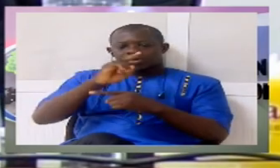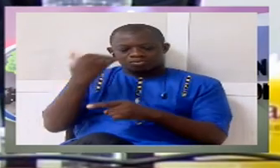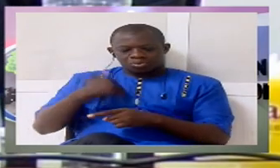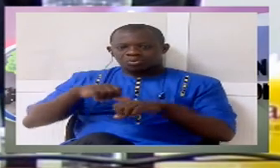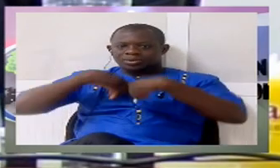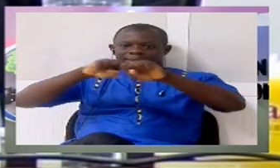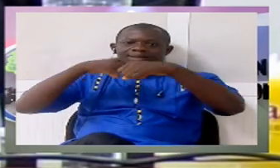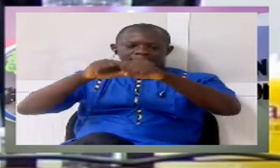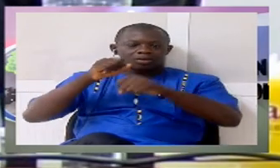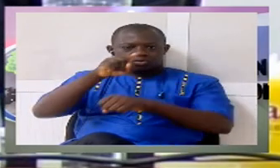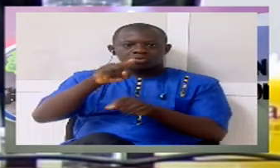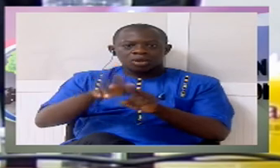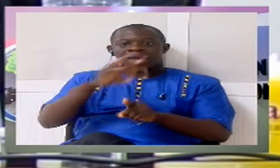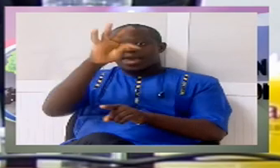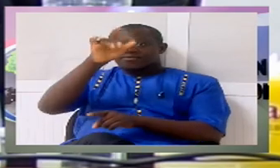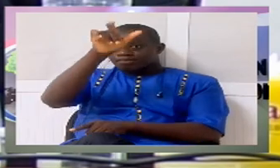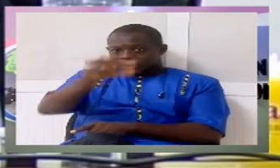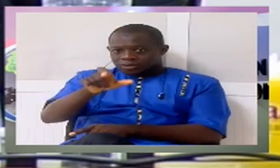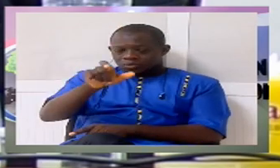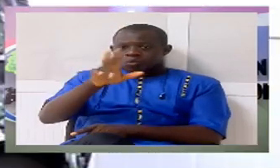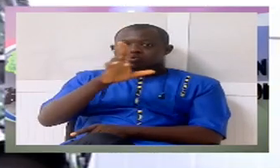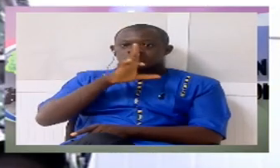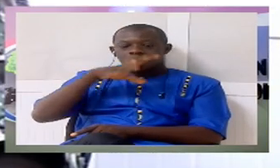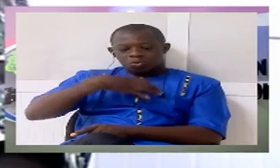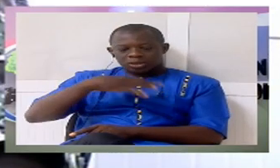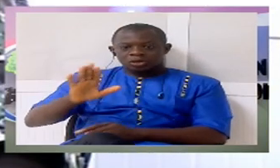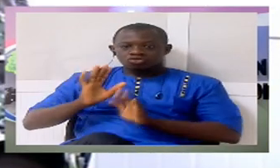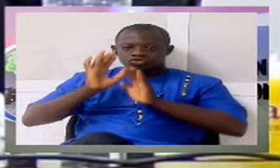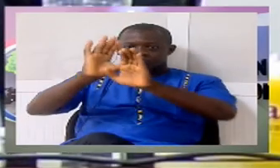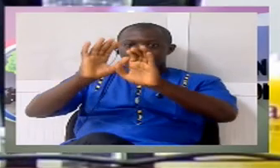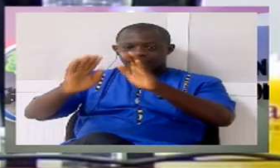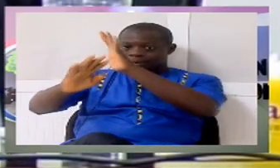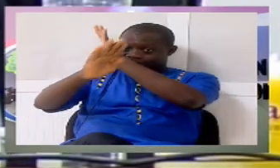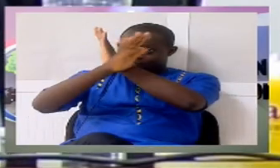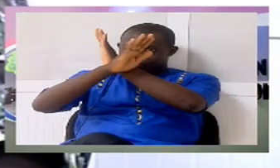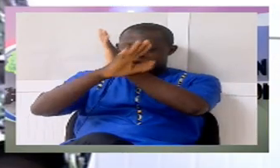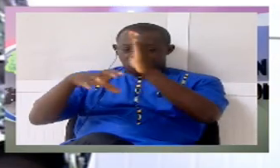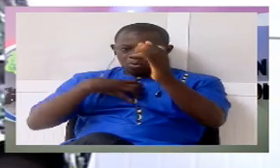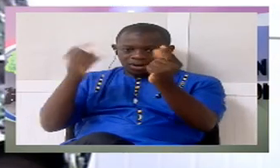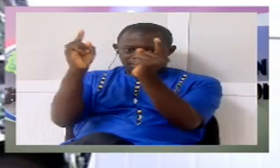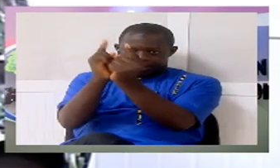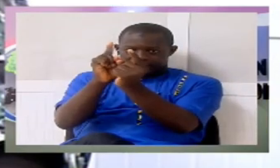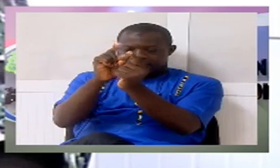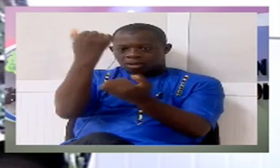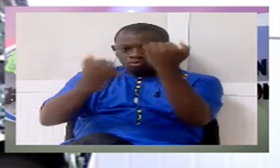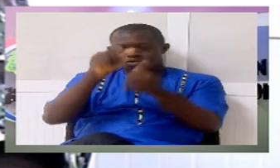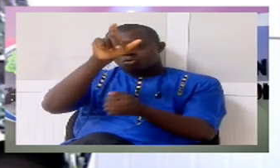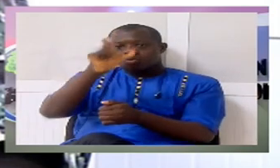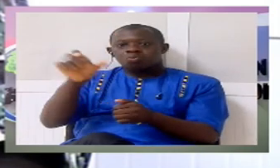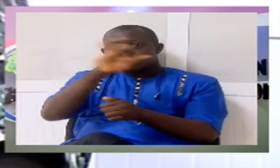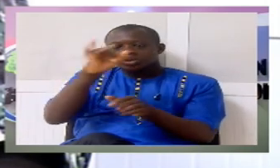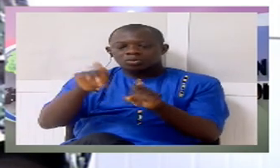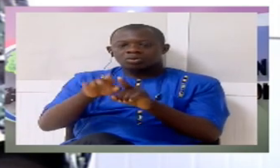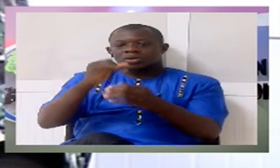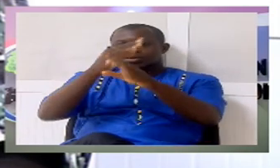what were you to do with a threat? Yow li nga xamne mom la approaching threat ci li nga xamne mom lañ la jangal